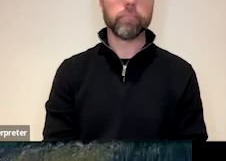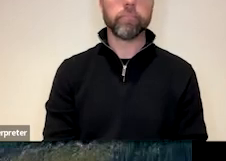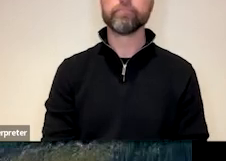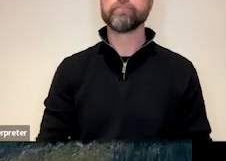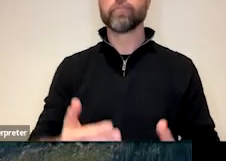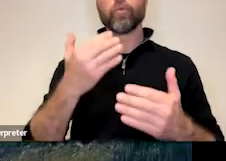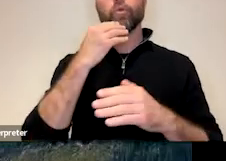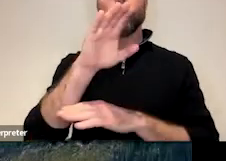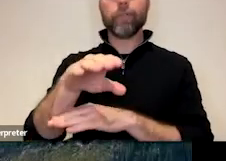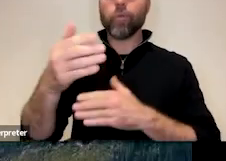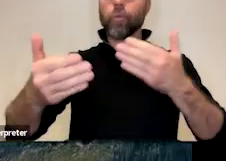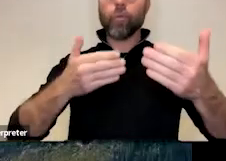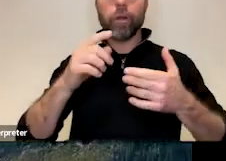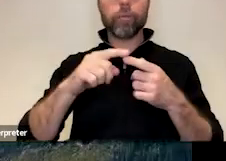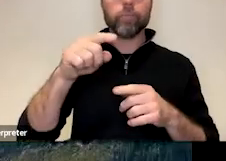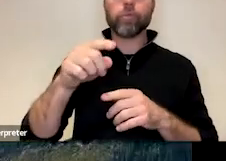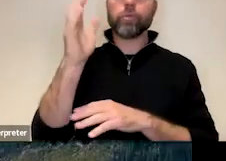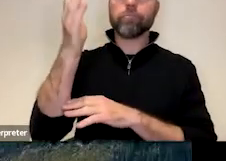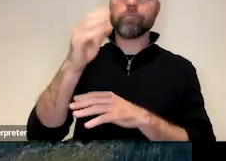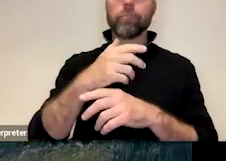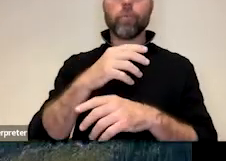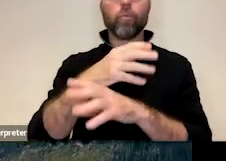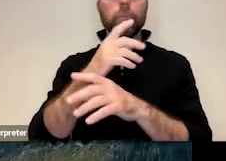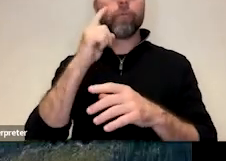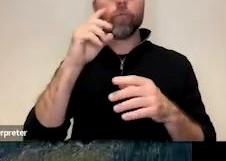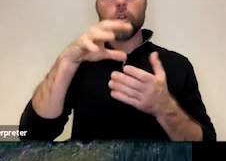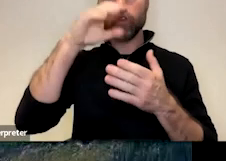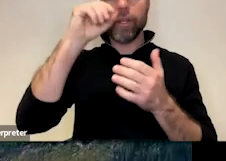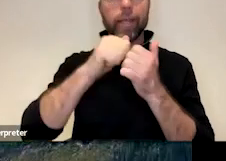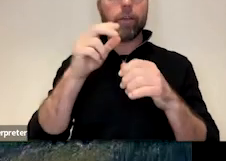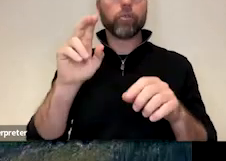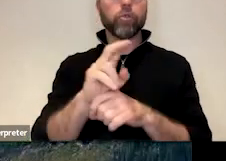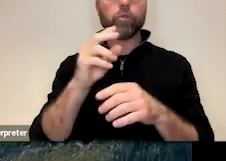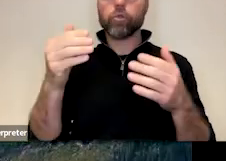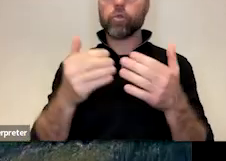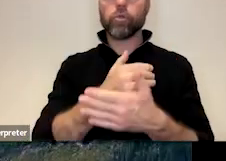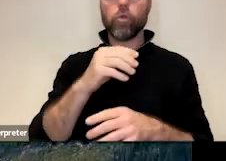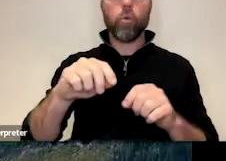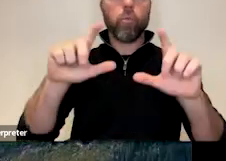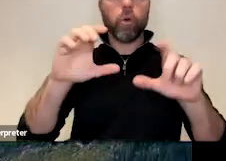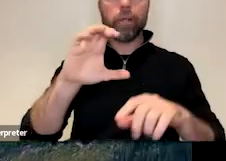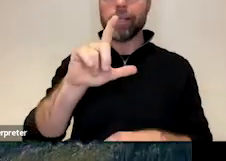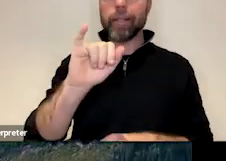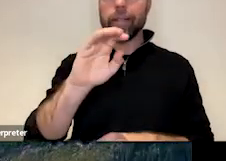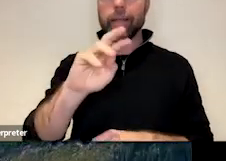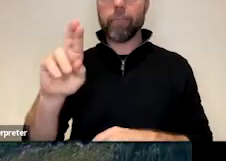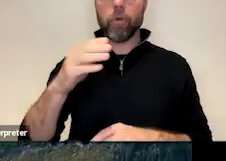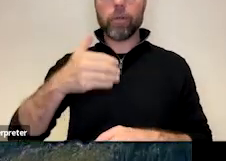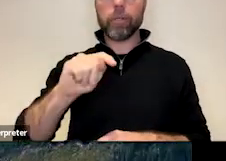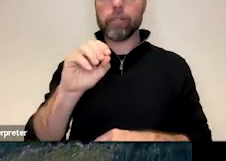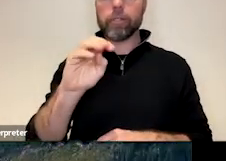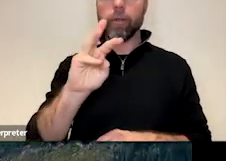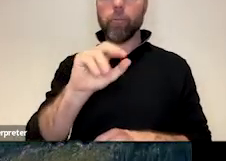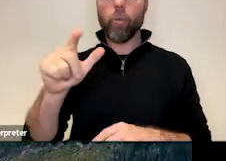Well, good afternoon and welcome to our webinar, Learn How to Use the Newly Enhanced Climate Risk and Resilience Portal, ClimR. I'm Tom Wall. I'm the Director